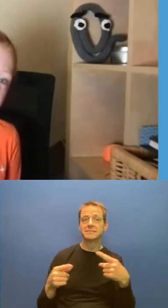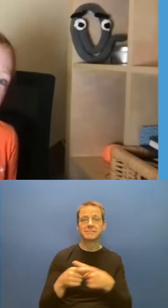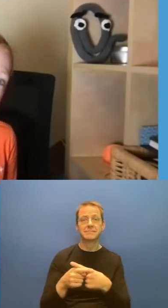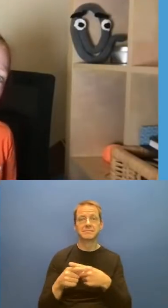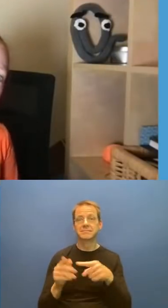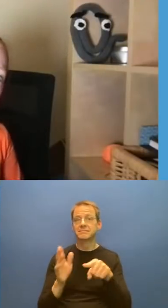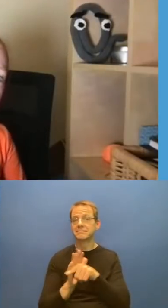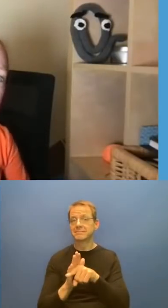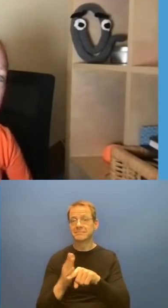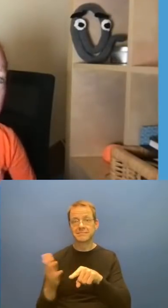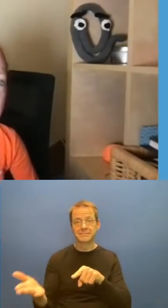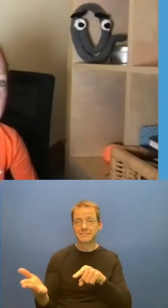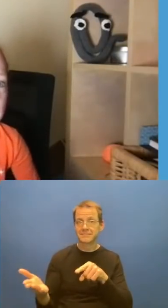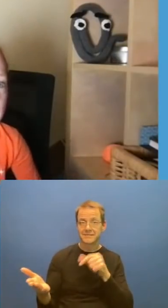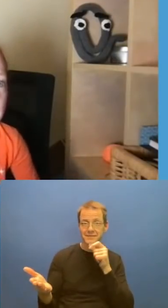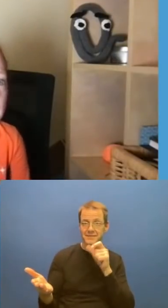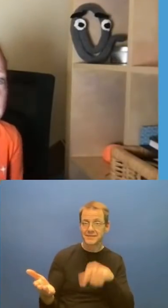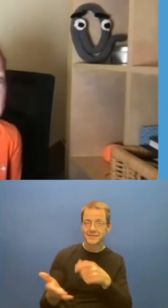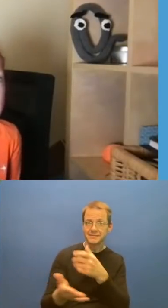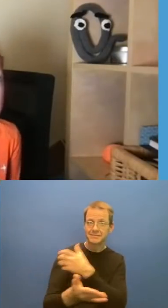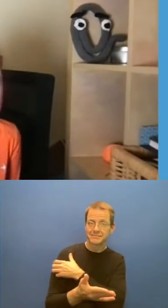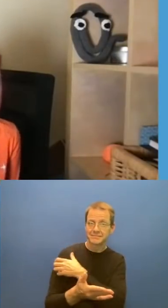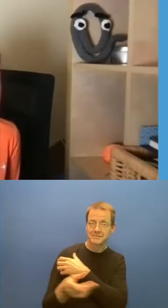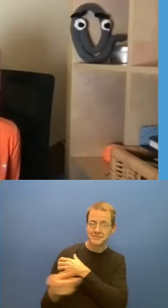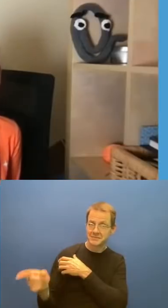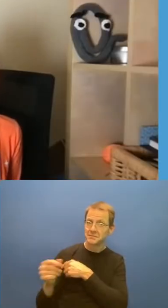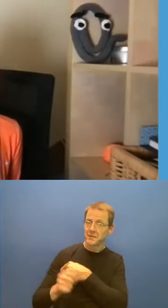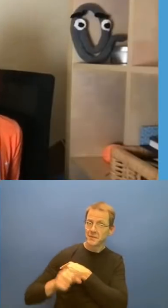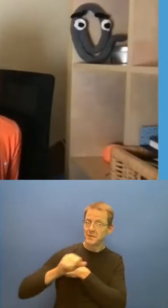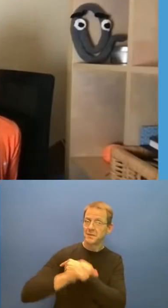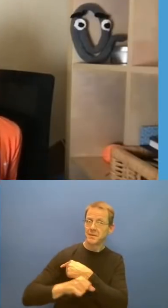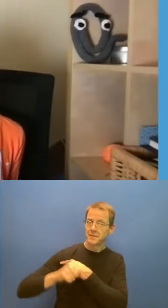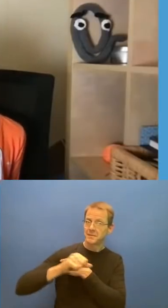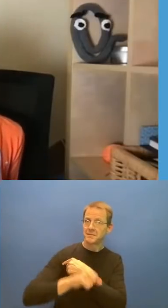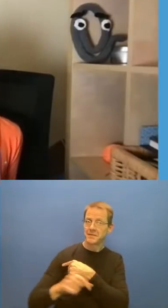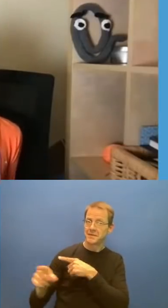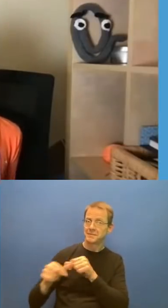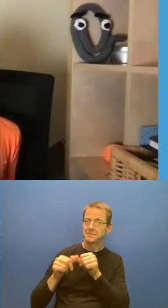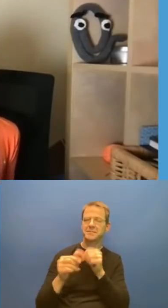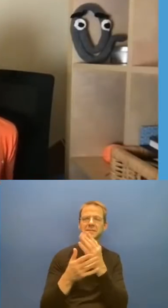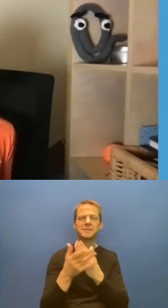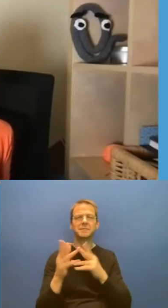they might feel a little bit sick after. Anything like that? No.